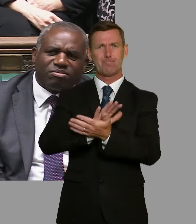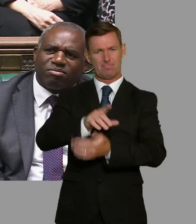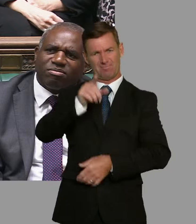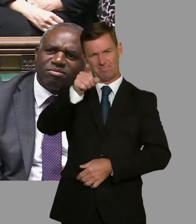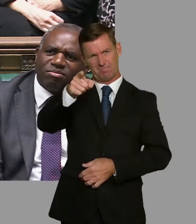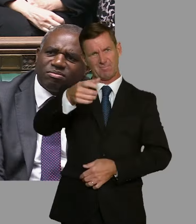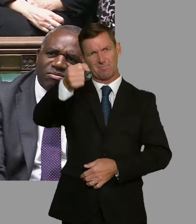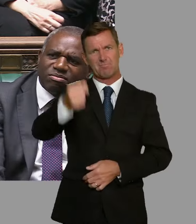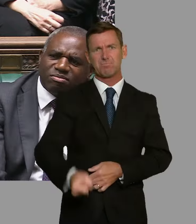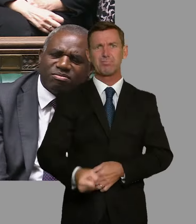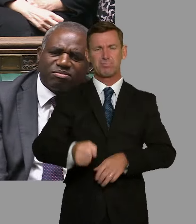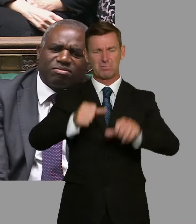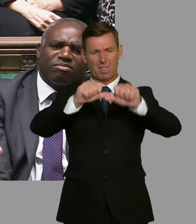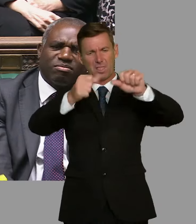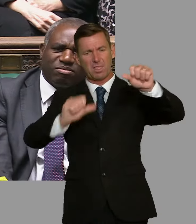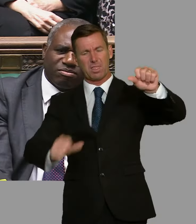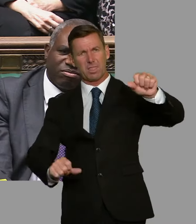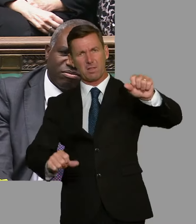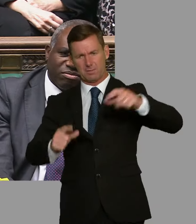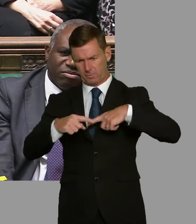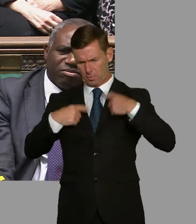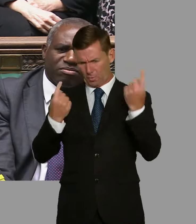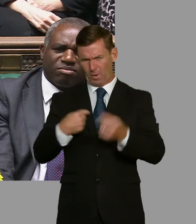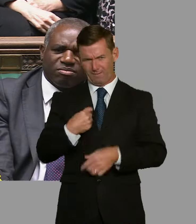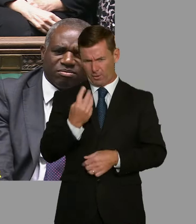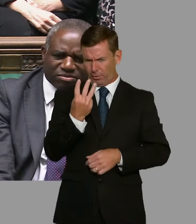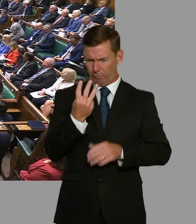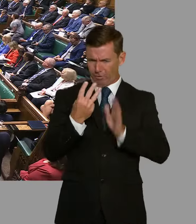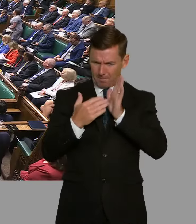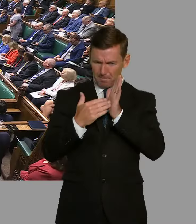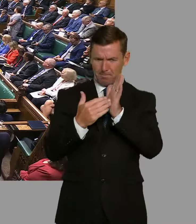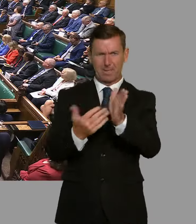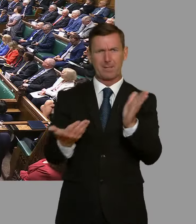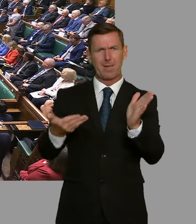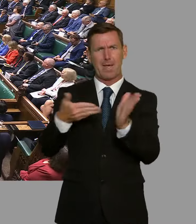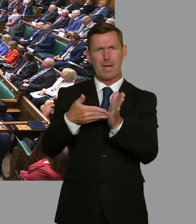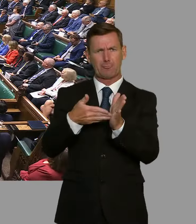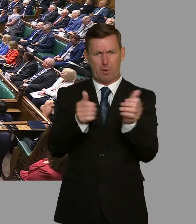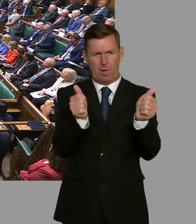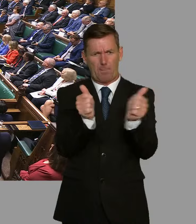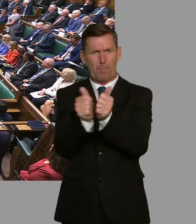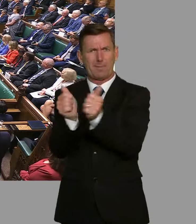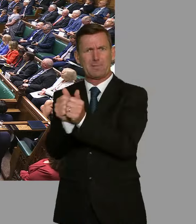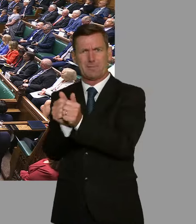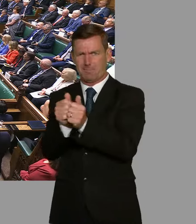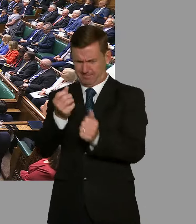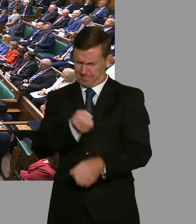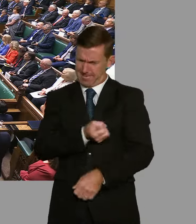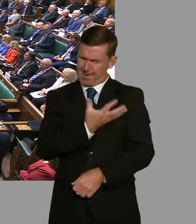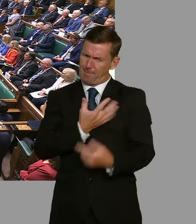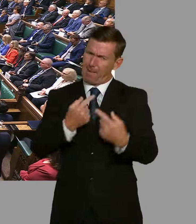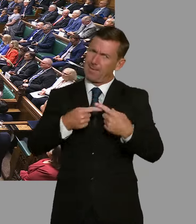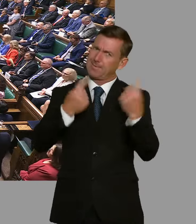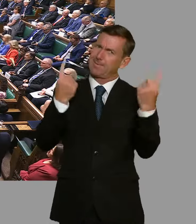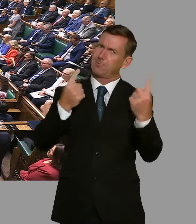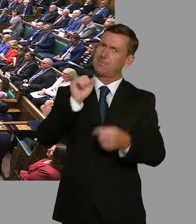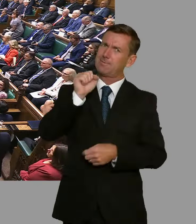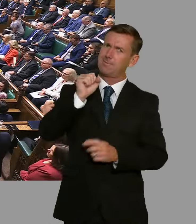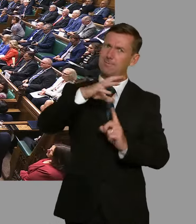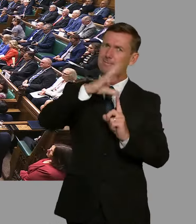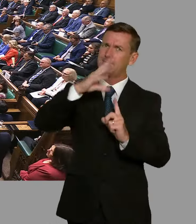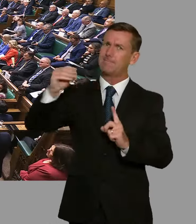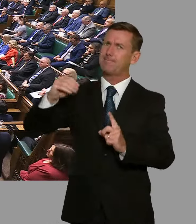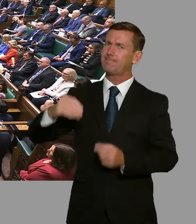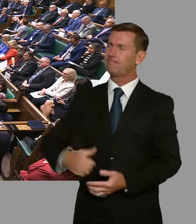in the first year of a Labour government. That's the difference Labour makes in power. David Pinto-Chichinsky. Mr.